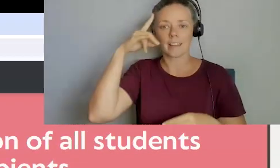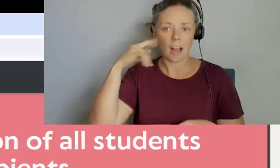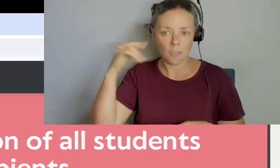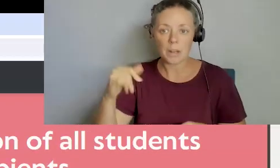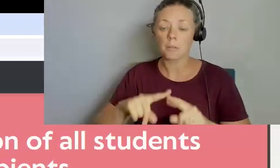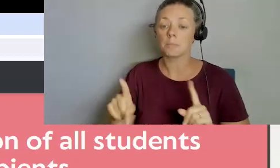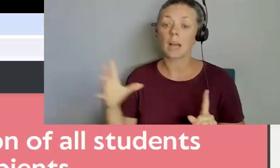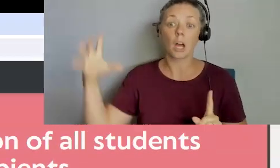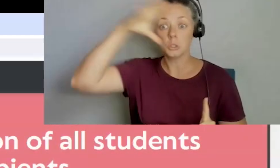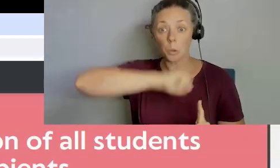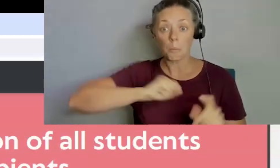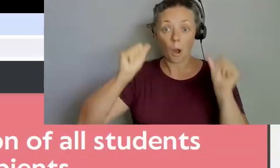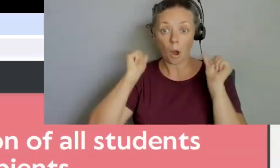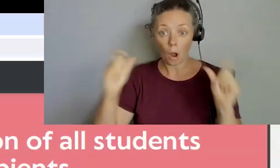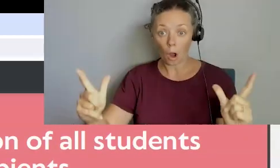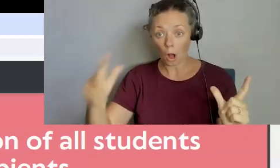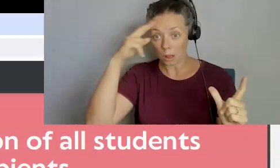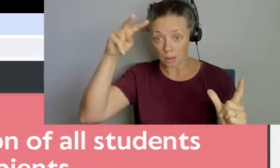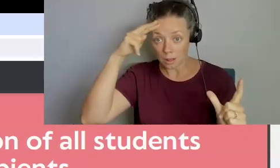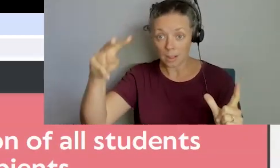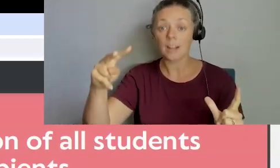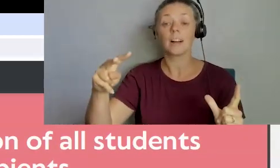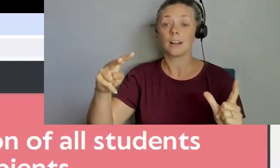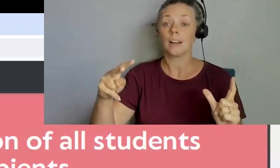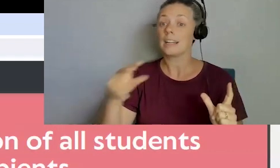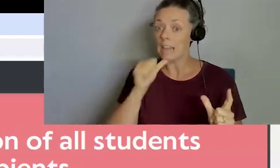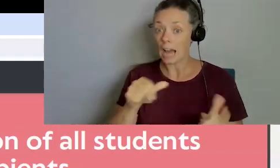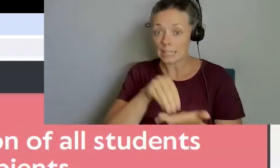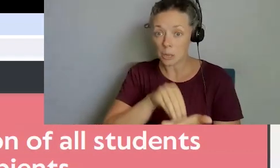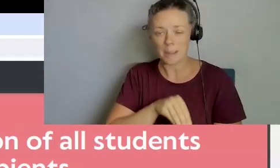all the Latinos and Hispanics are undocumented.